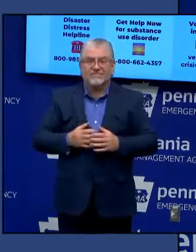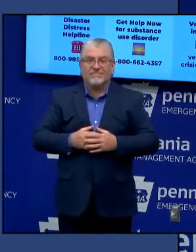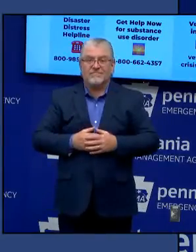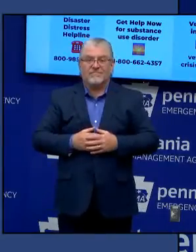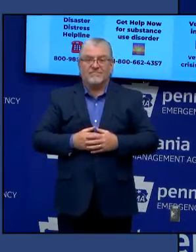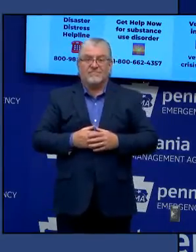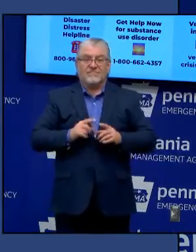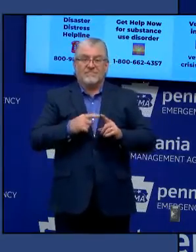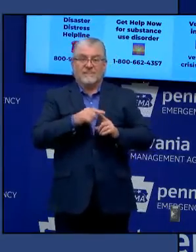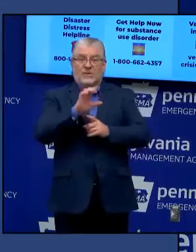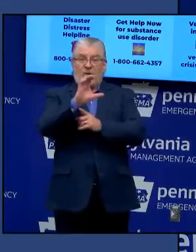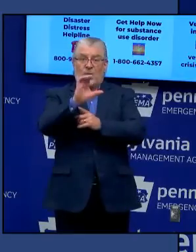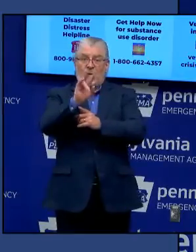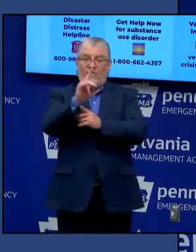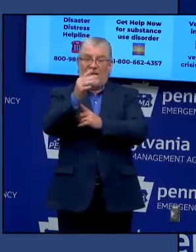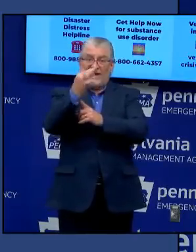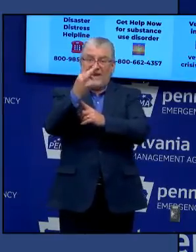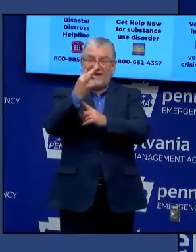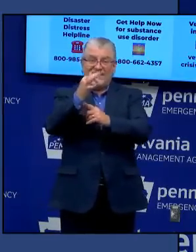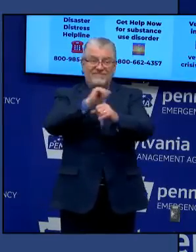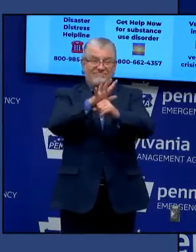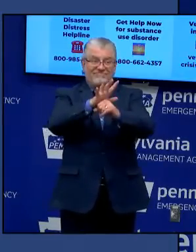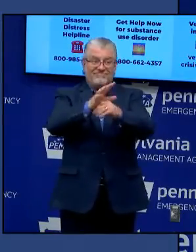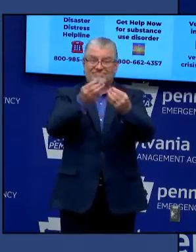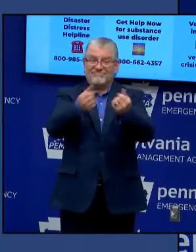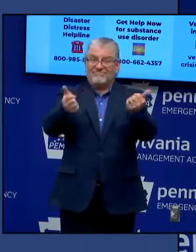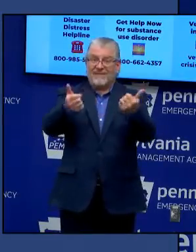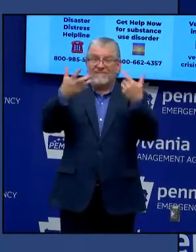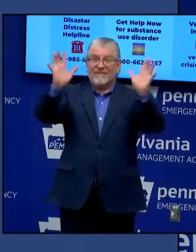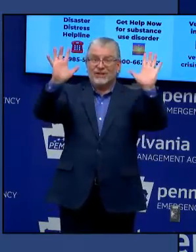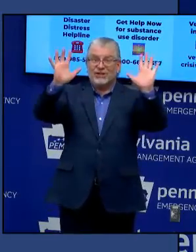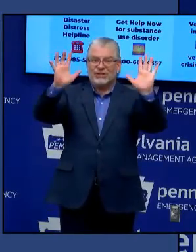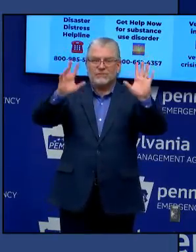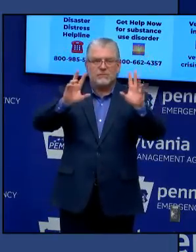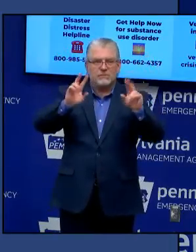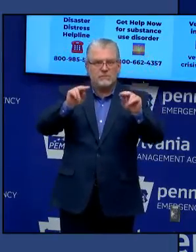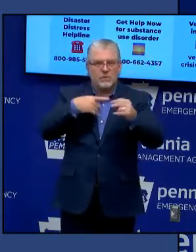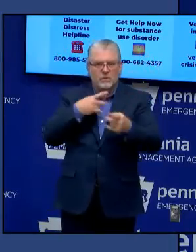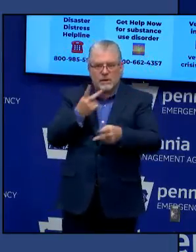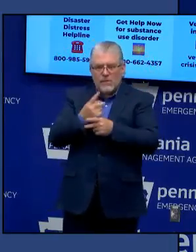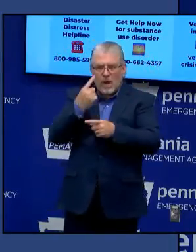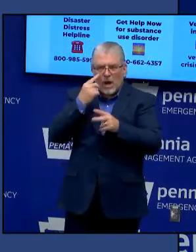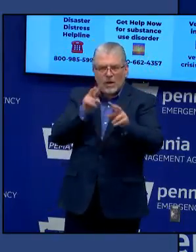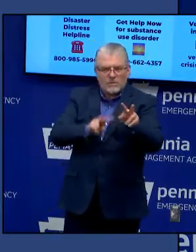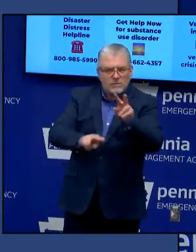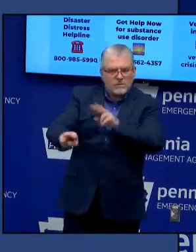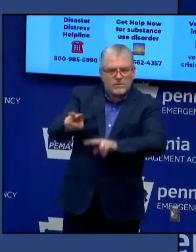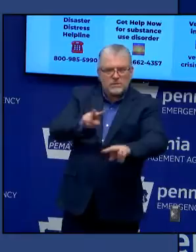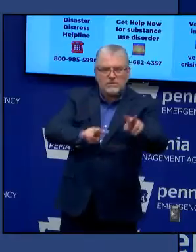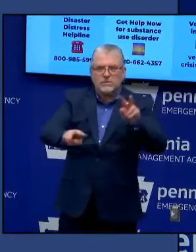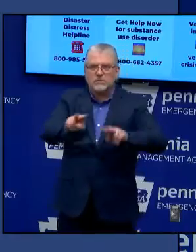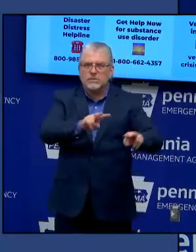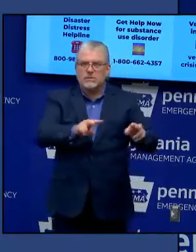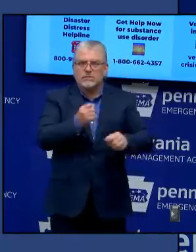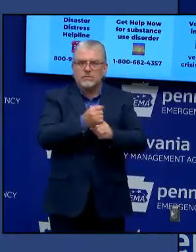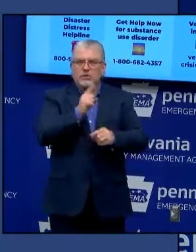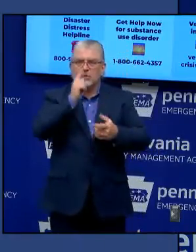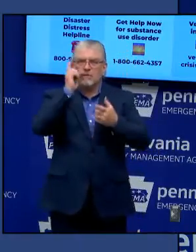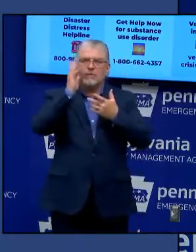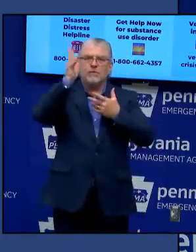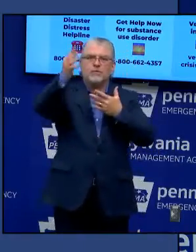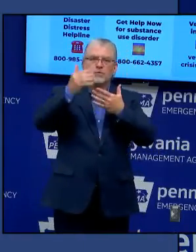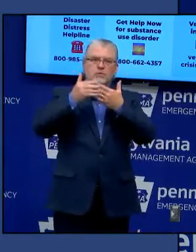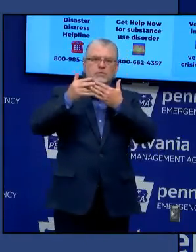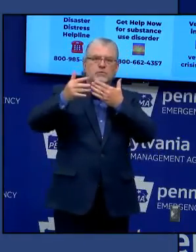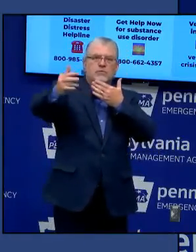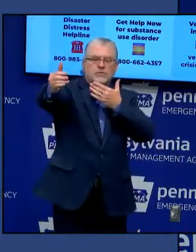watch for clusters and for outbreaks and for any type of resurgence in the future. And I think it would be prudent, and our general